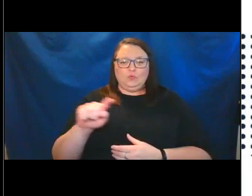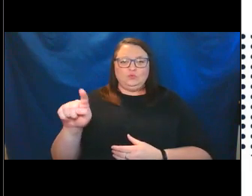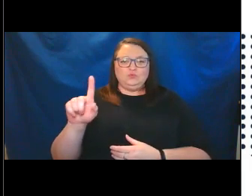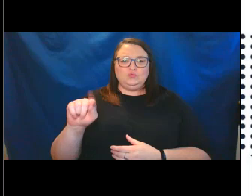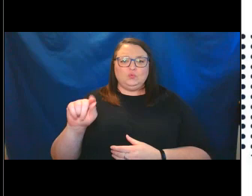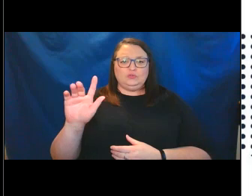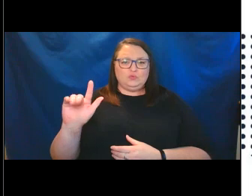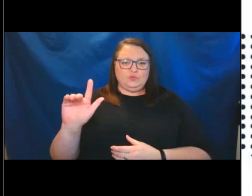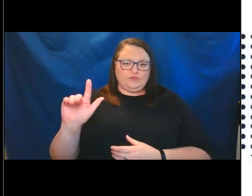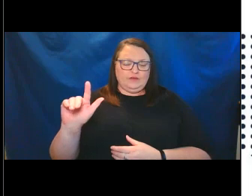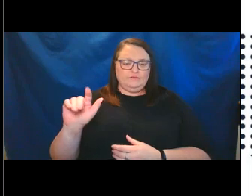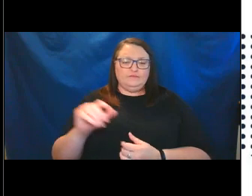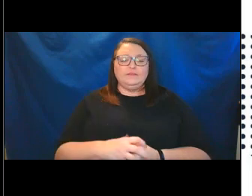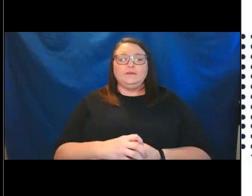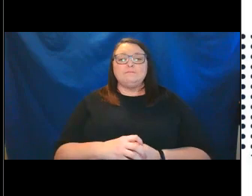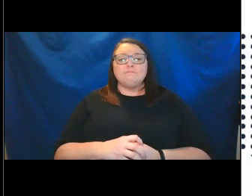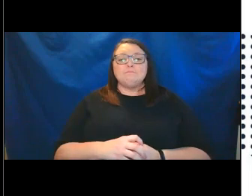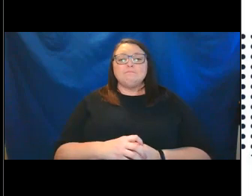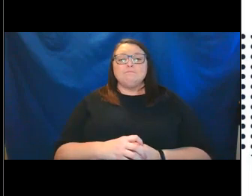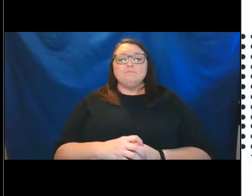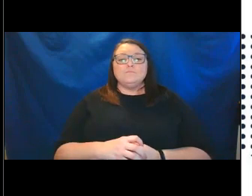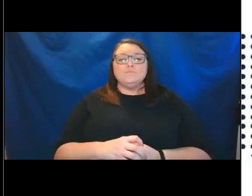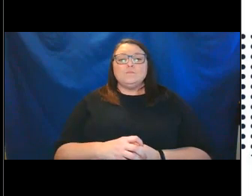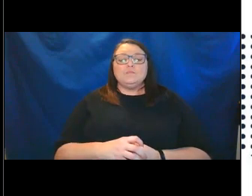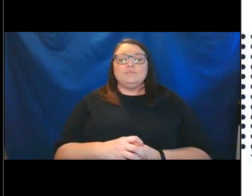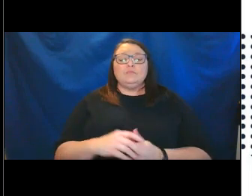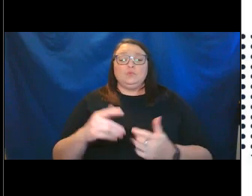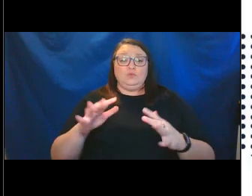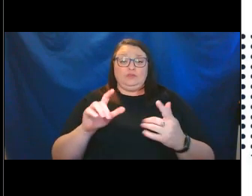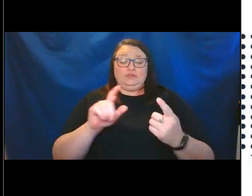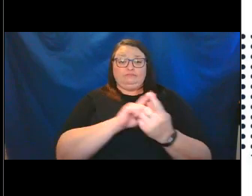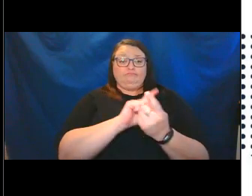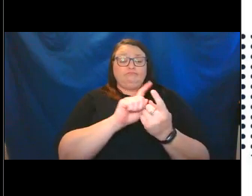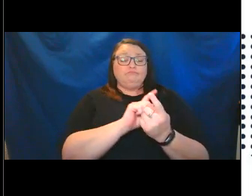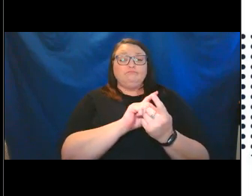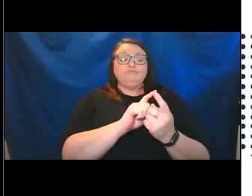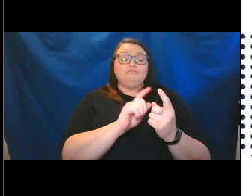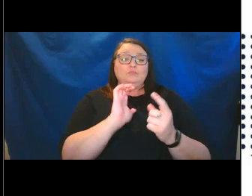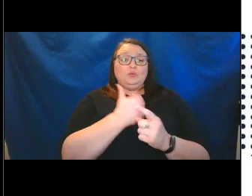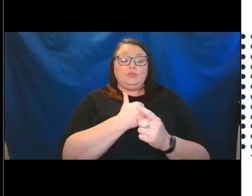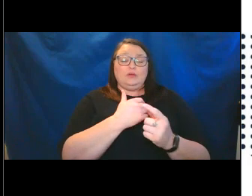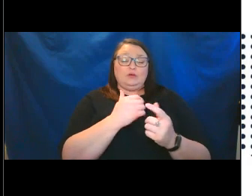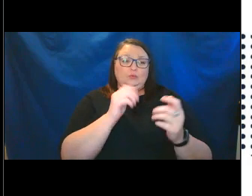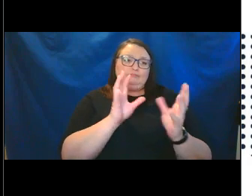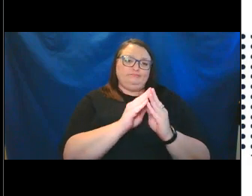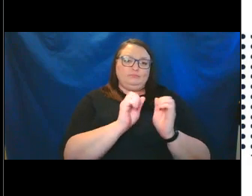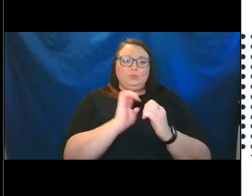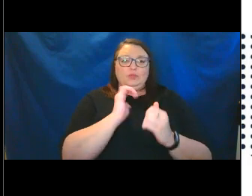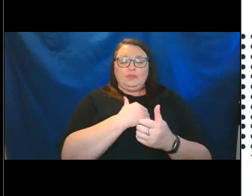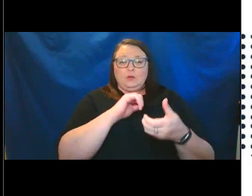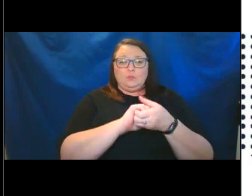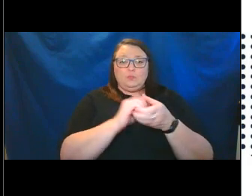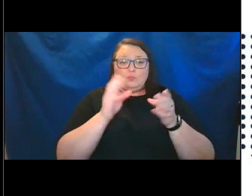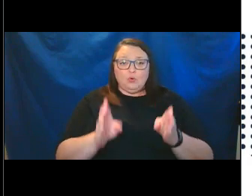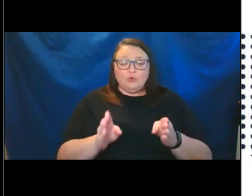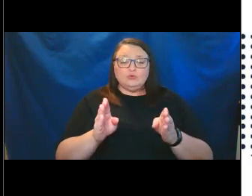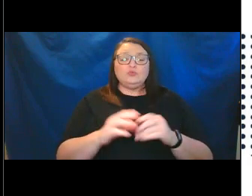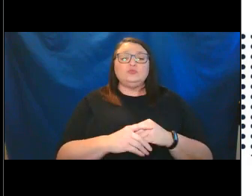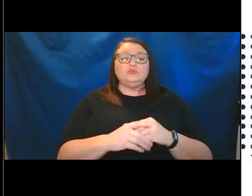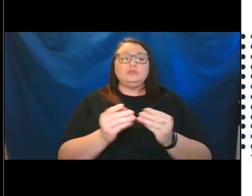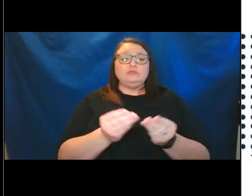2025 there, where we have met with our partners, released a survey